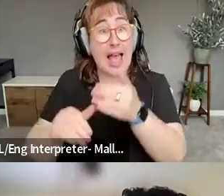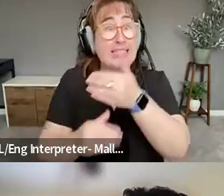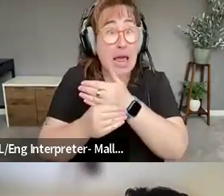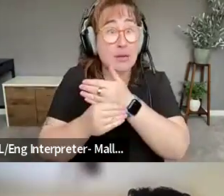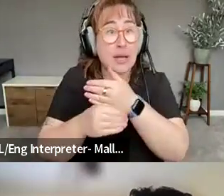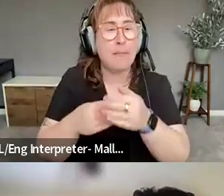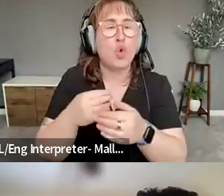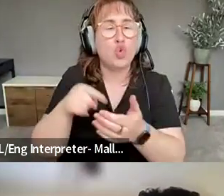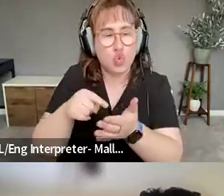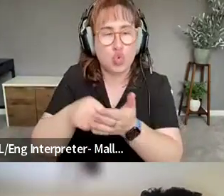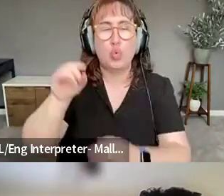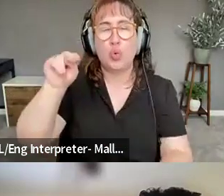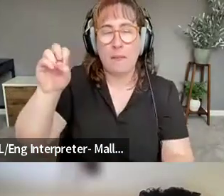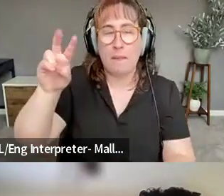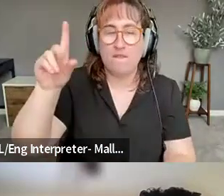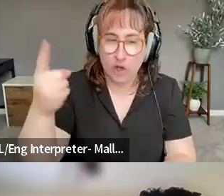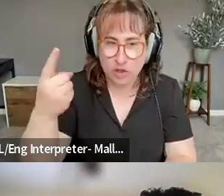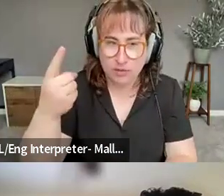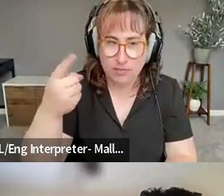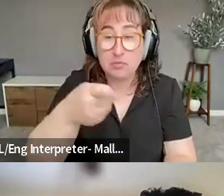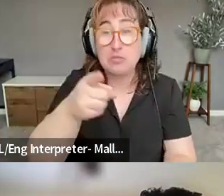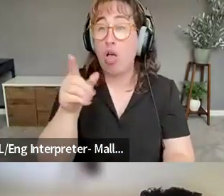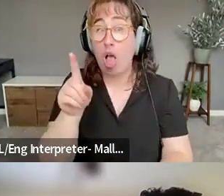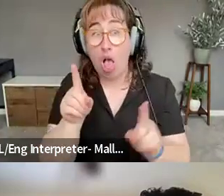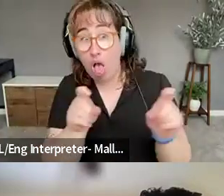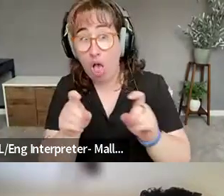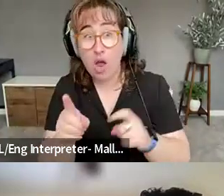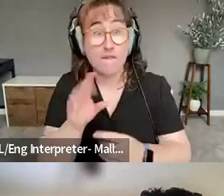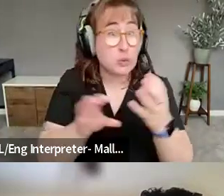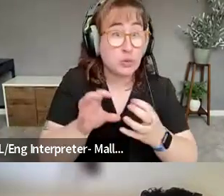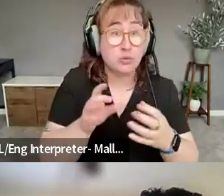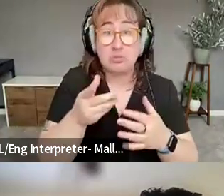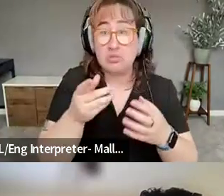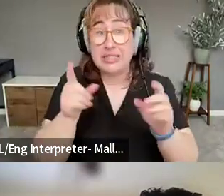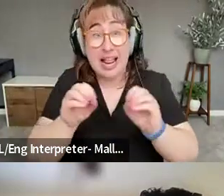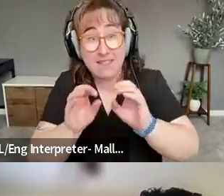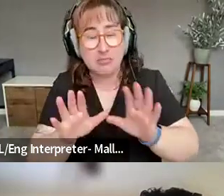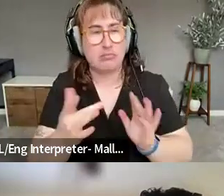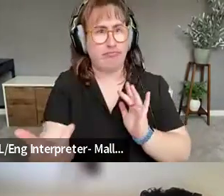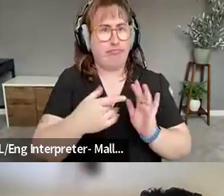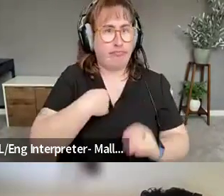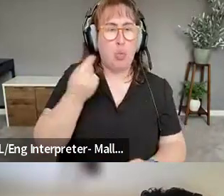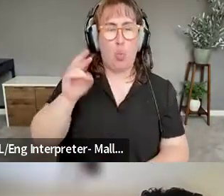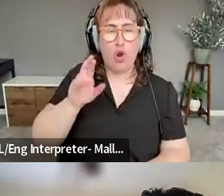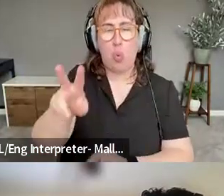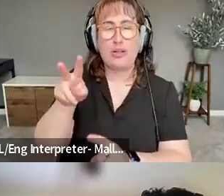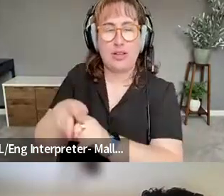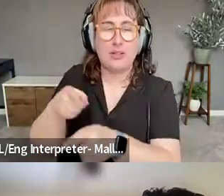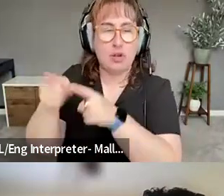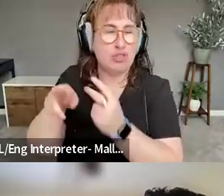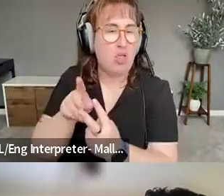on November 1st. If you have any questions, you can reach out to me or your assigned specialist. I'll go ahead and put my email in the